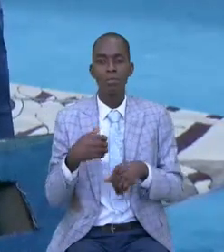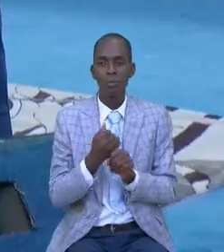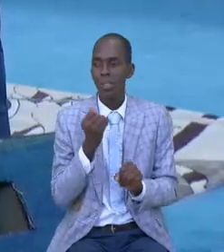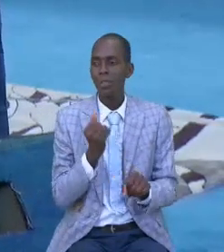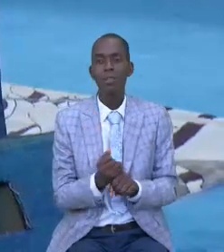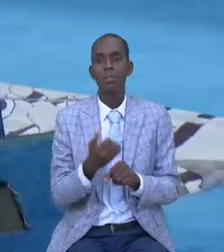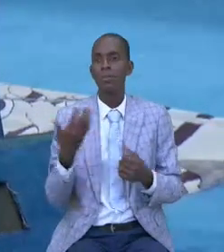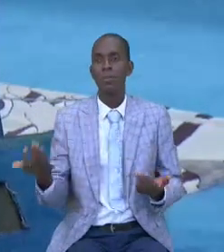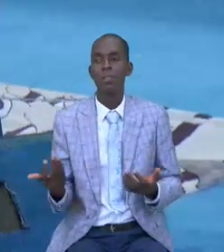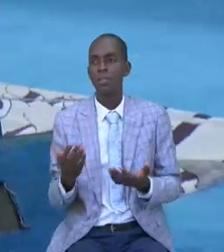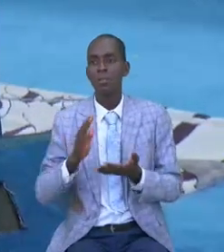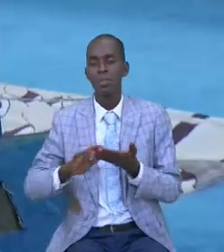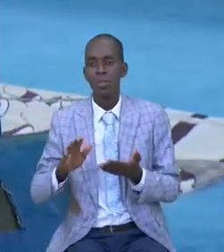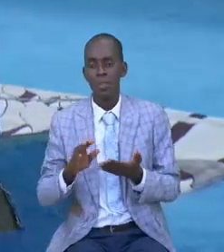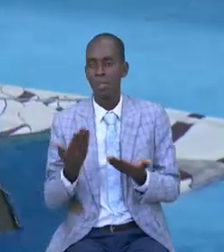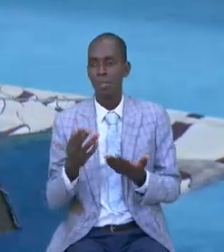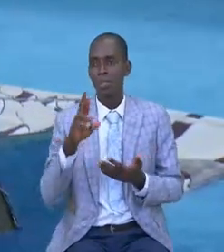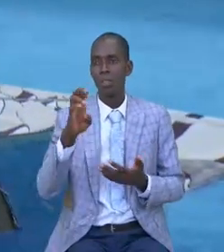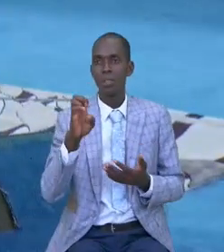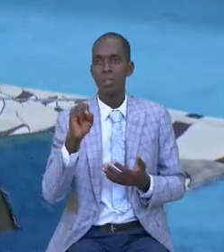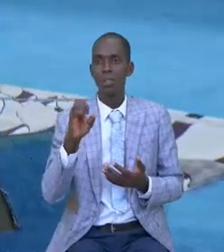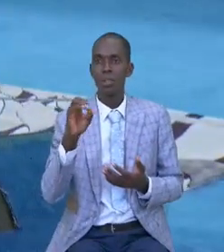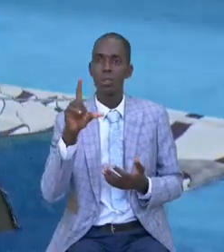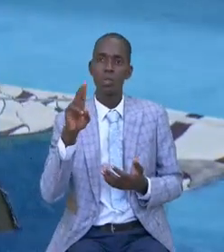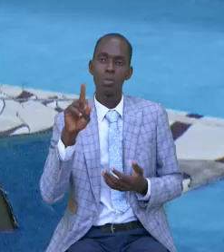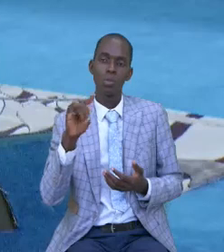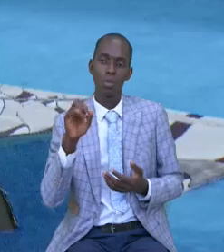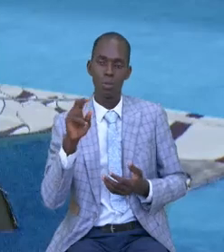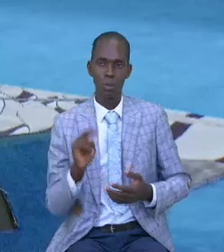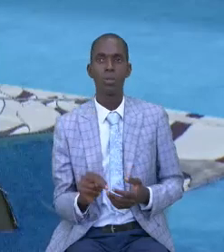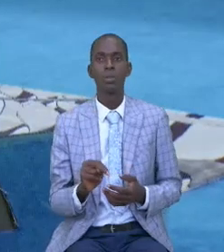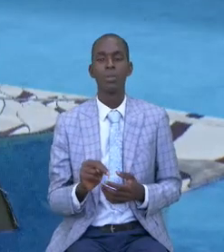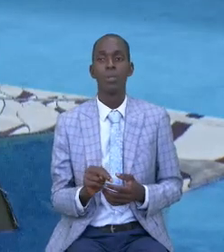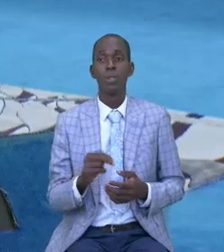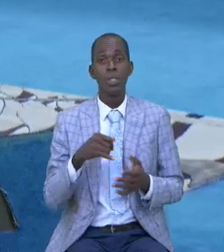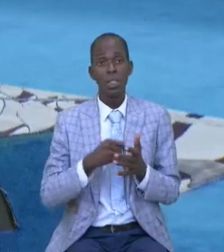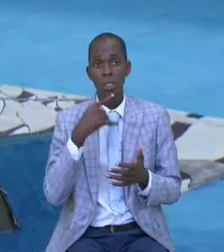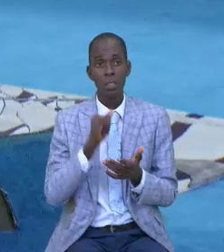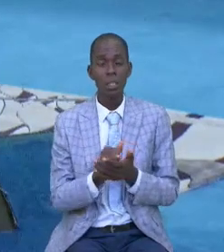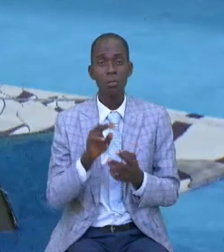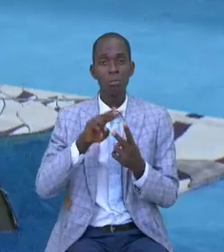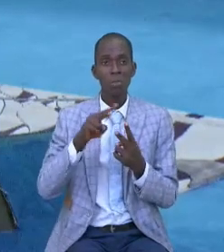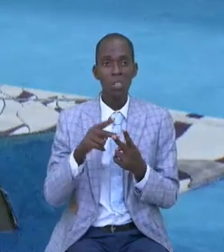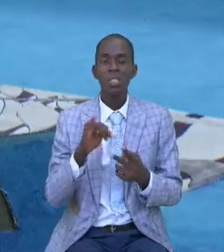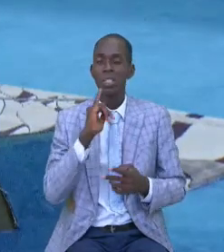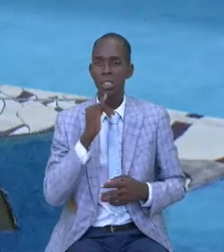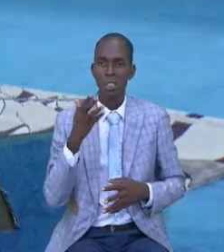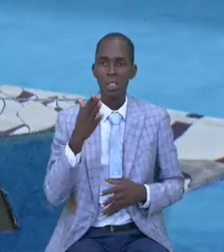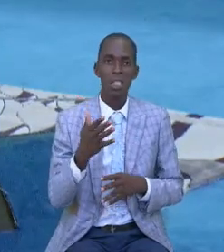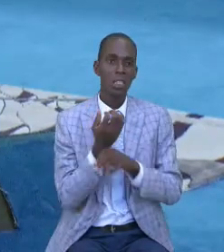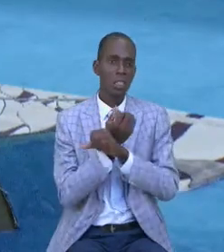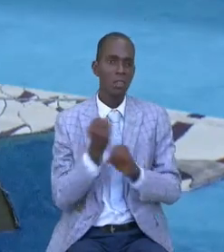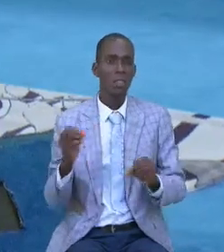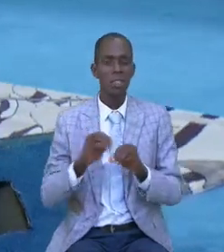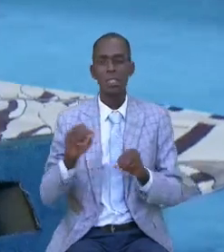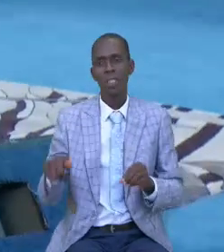resolution. The salvation is not in you. It's not in that resolution. It says neither is there salvation in any